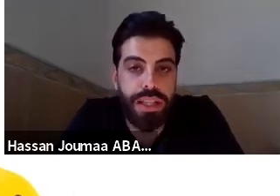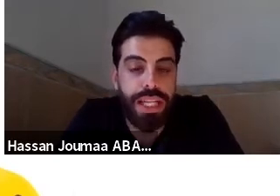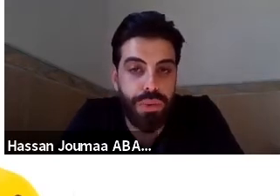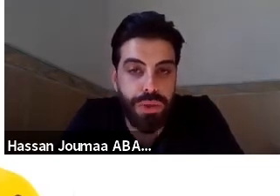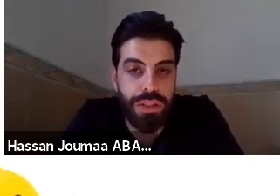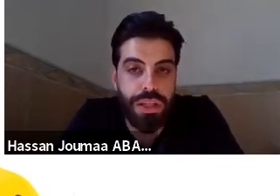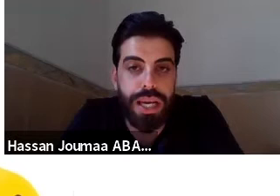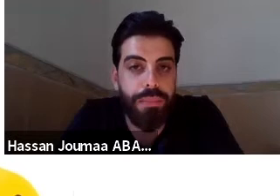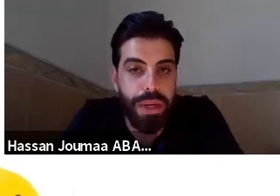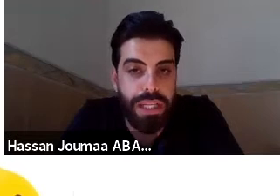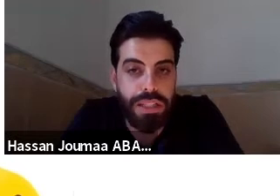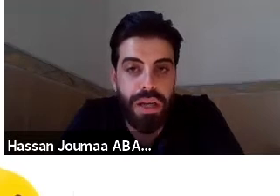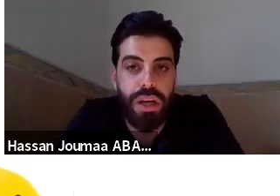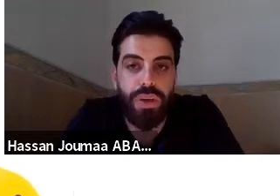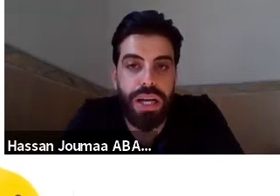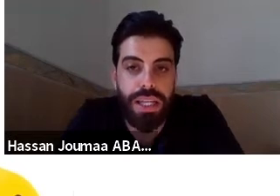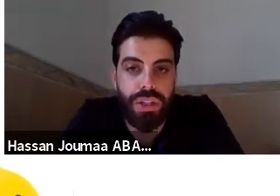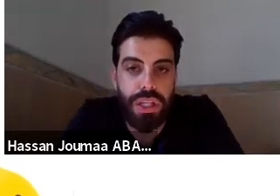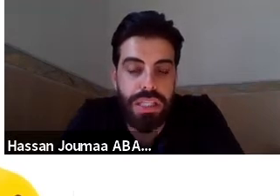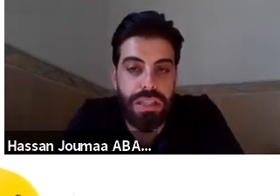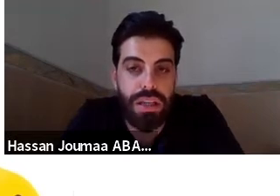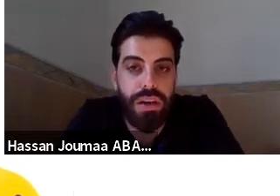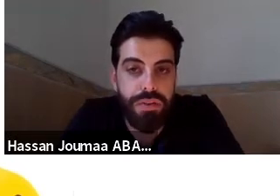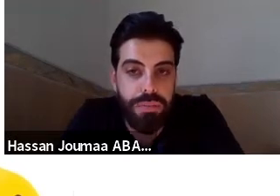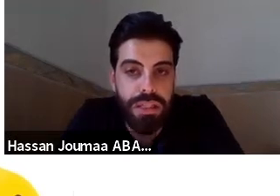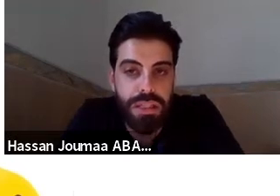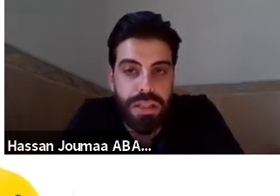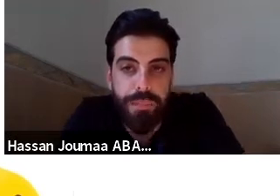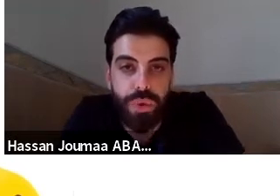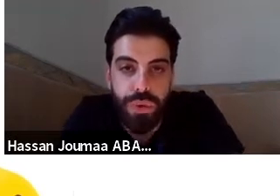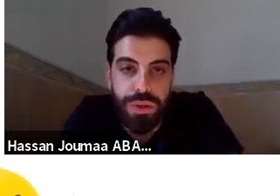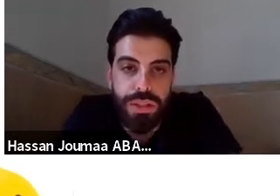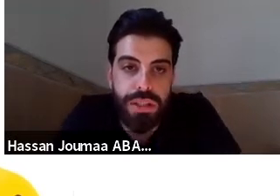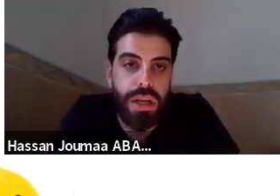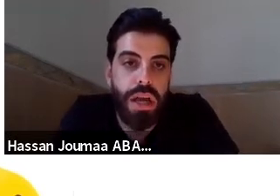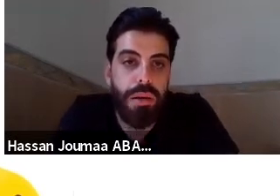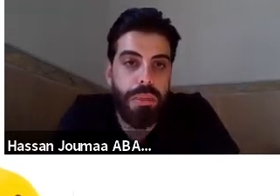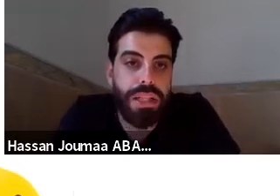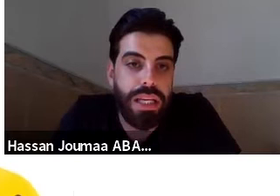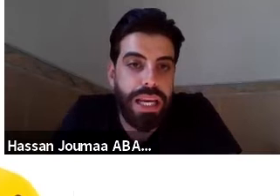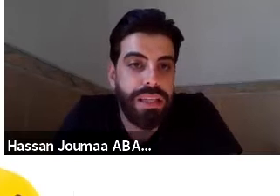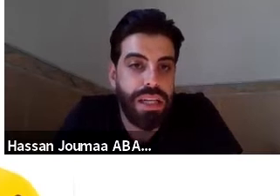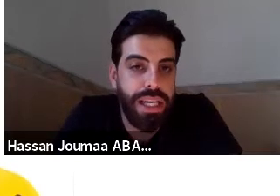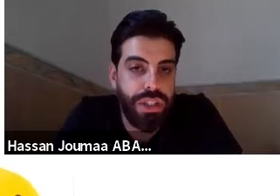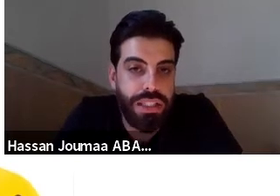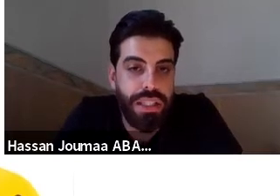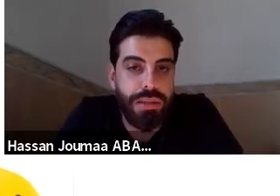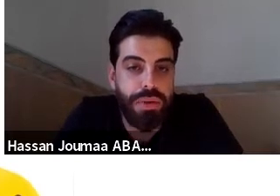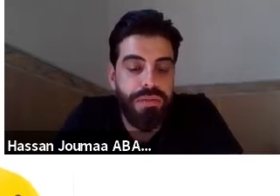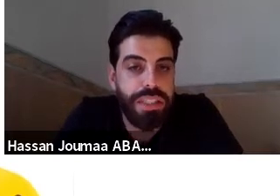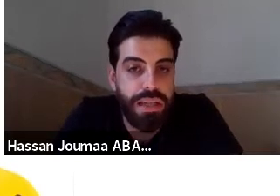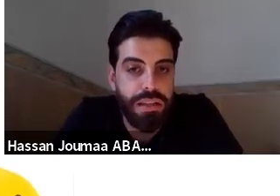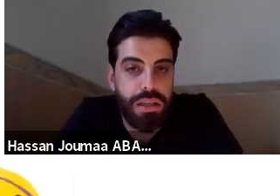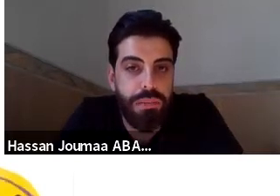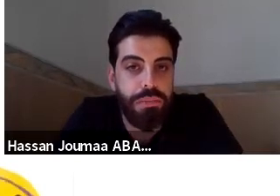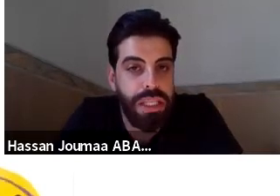institutions, networks, campaigns, UN agencies, governments, donors, multilateral agencies,